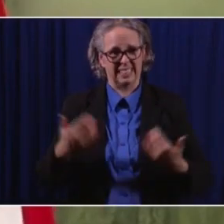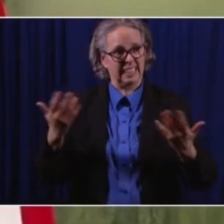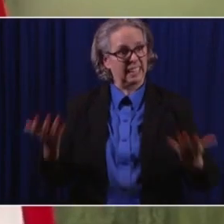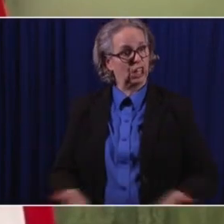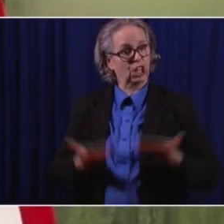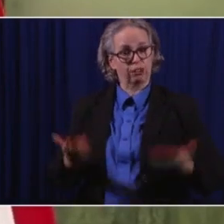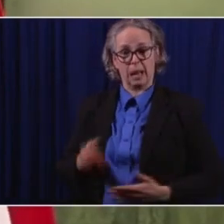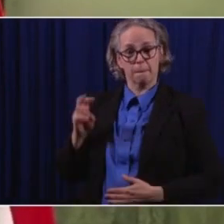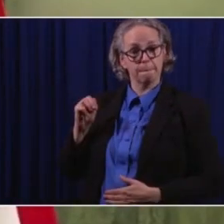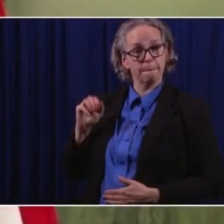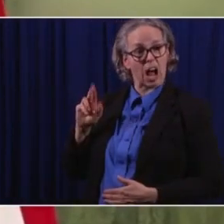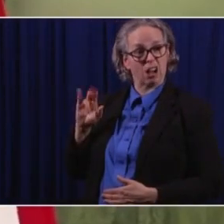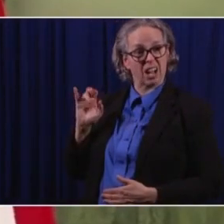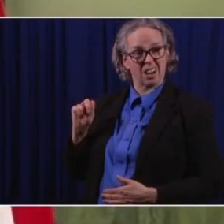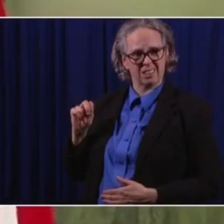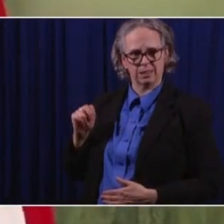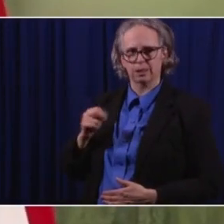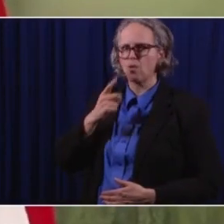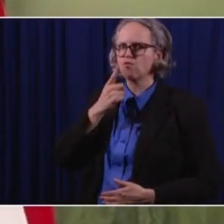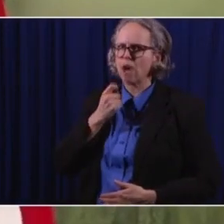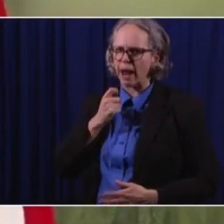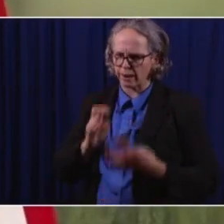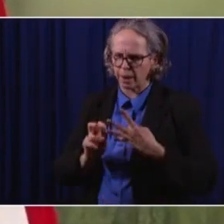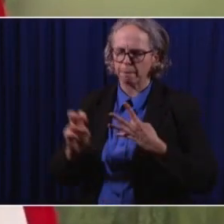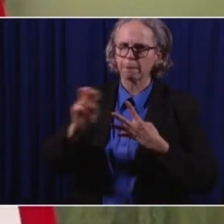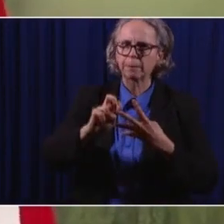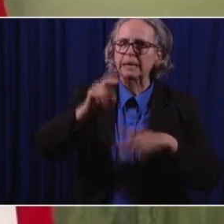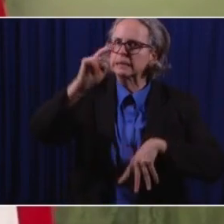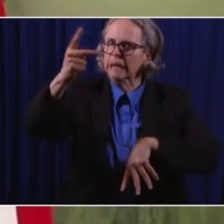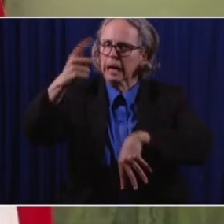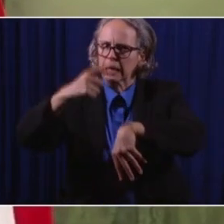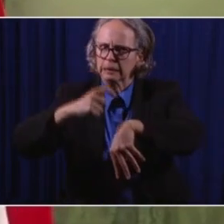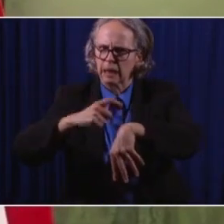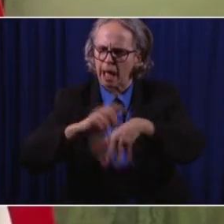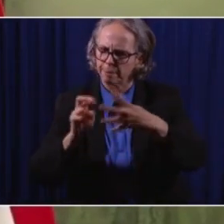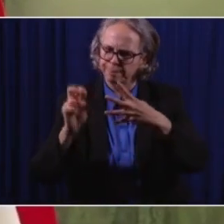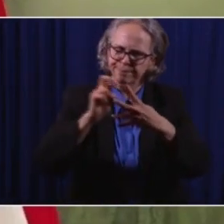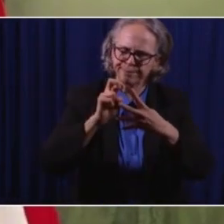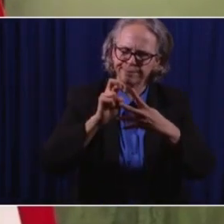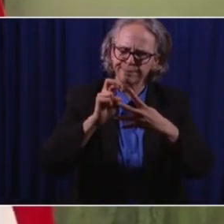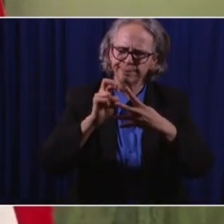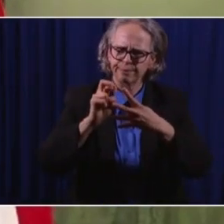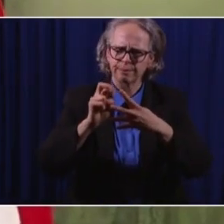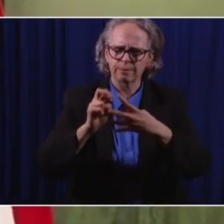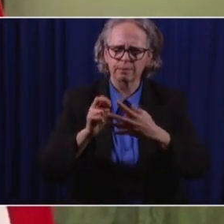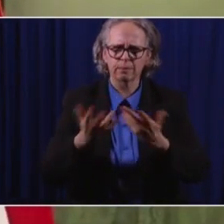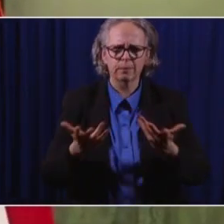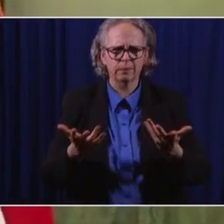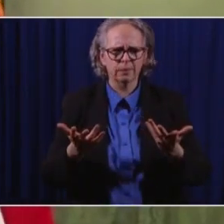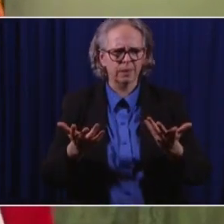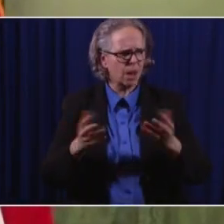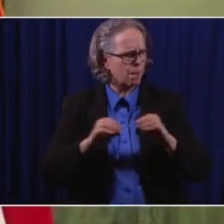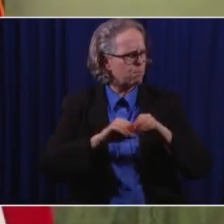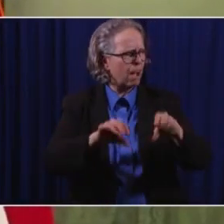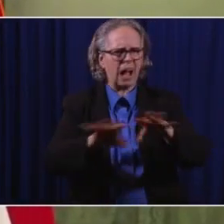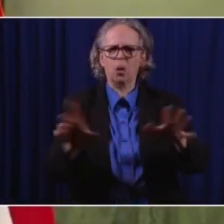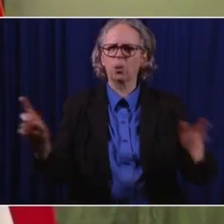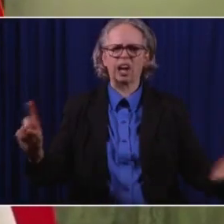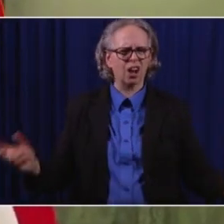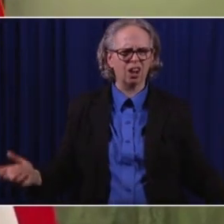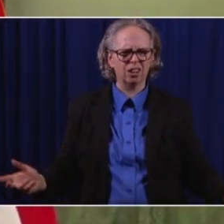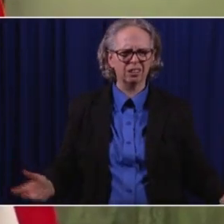Marion County is red for the second time this week. Local health department officials said they're adding 10 to 15 cases per day, 10 to 15